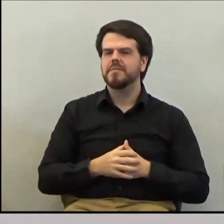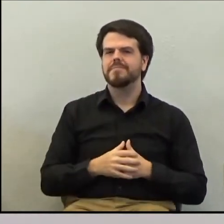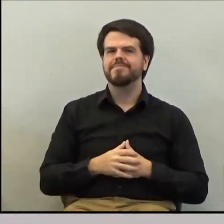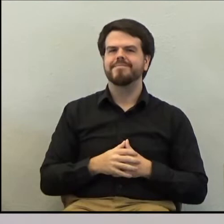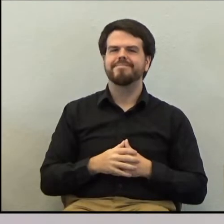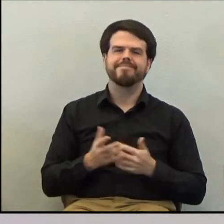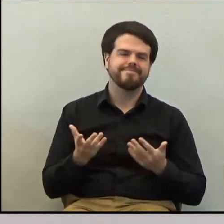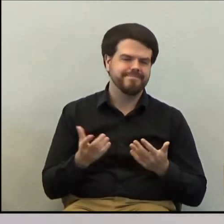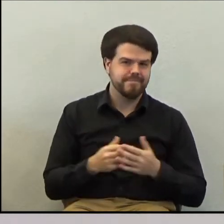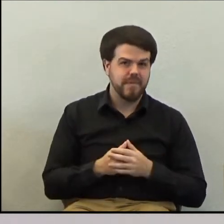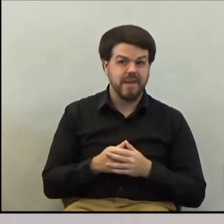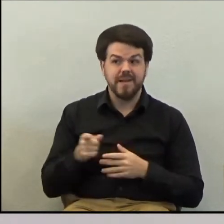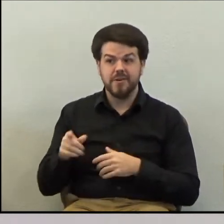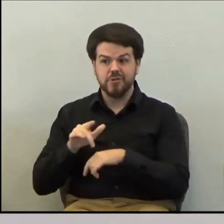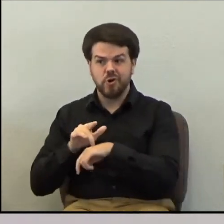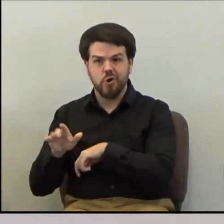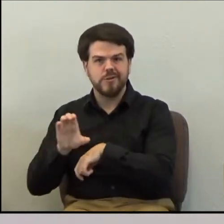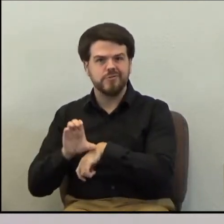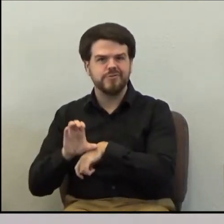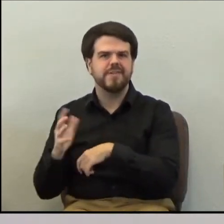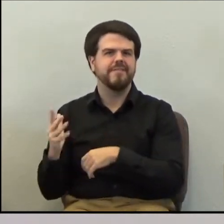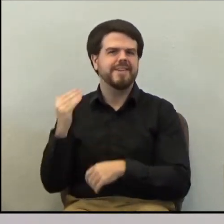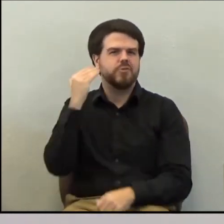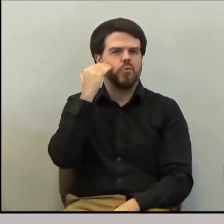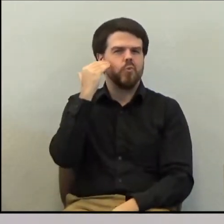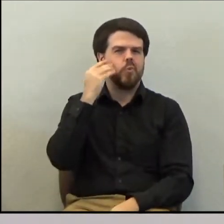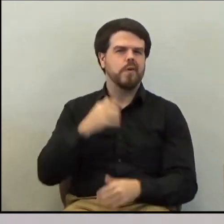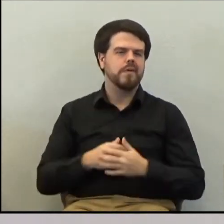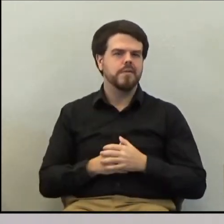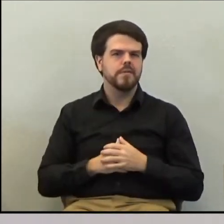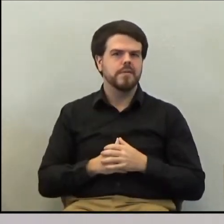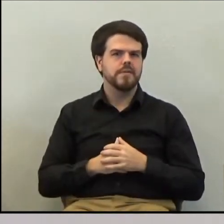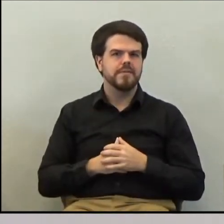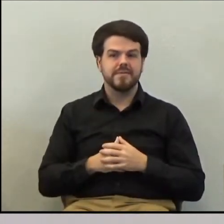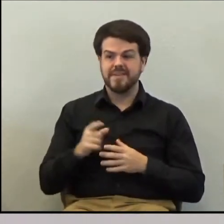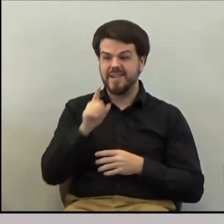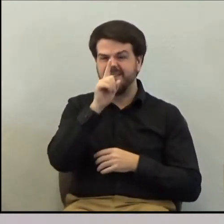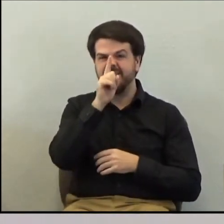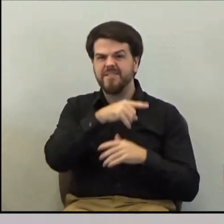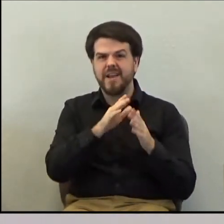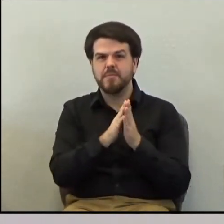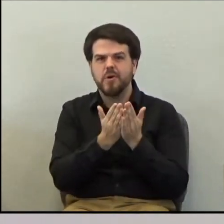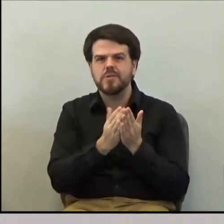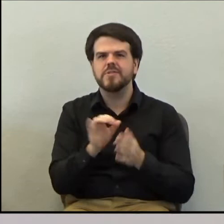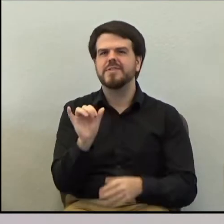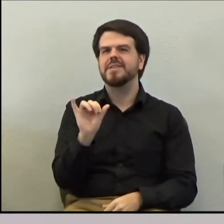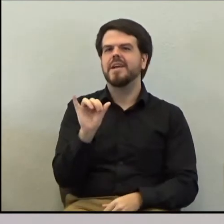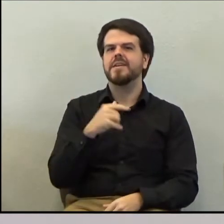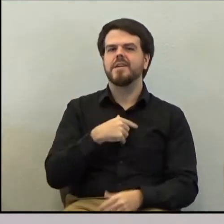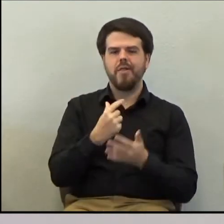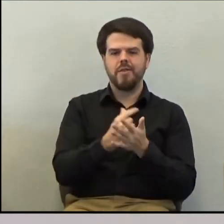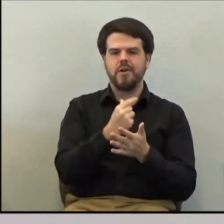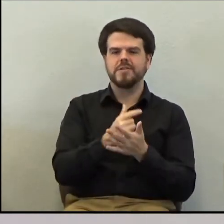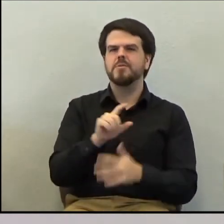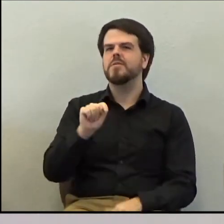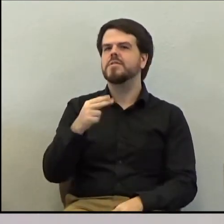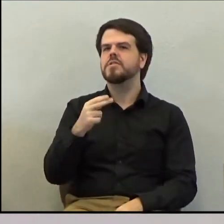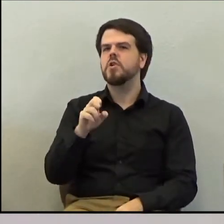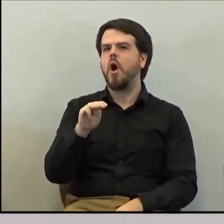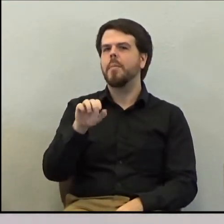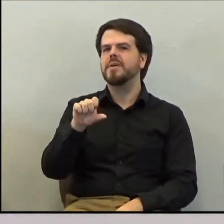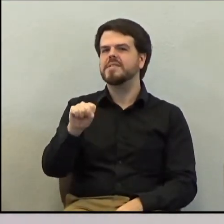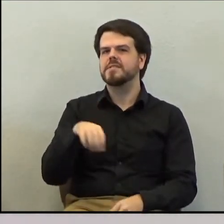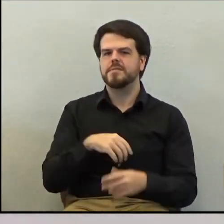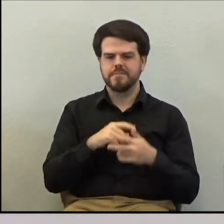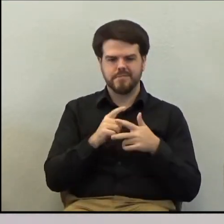Well, the early church knew about them. And some of these pseudepigrapha are like the Gospel of Thomas, the